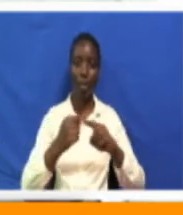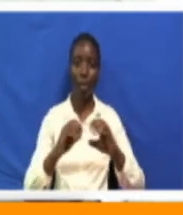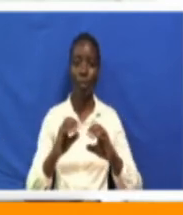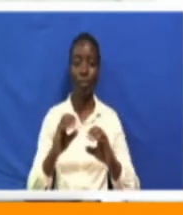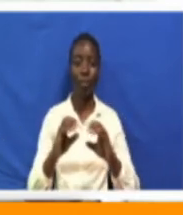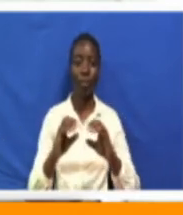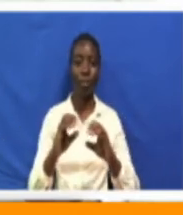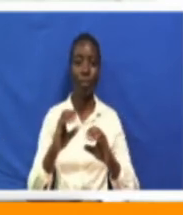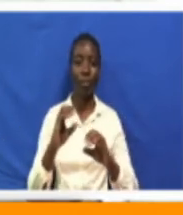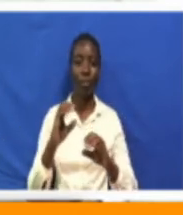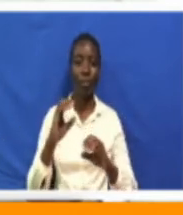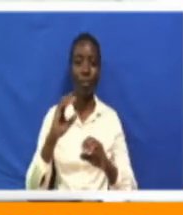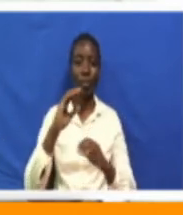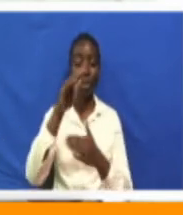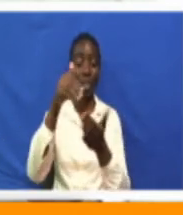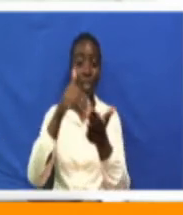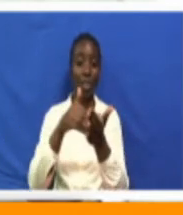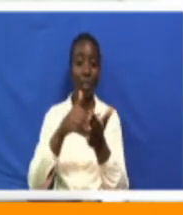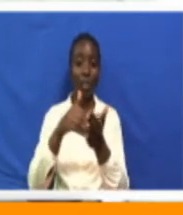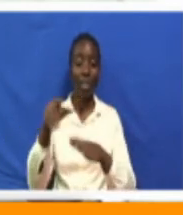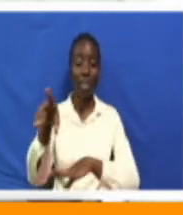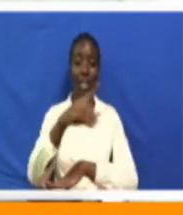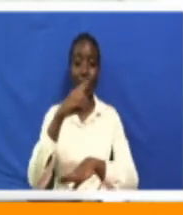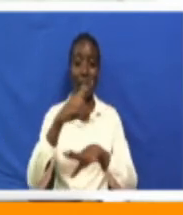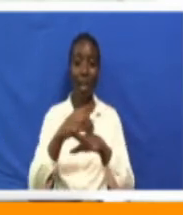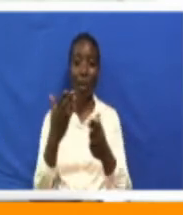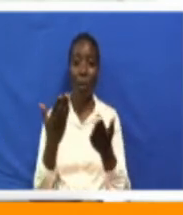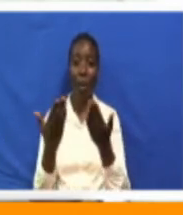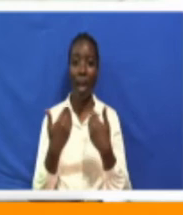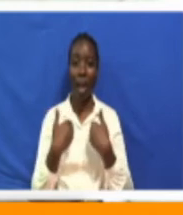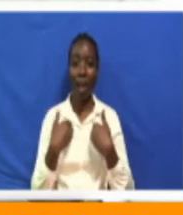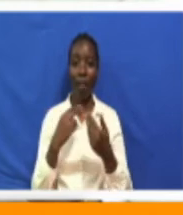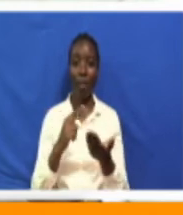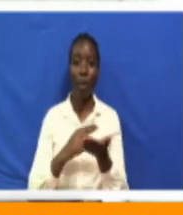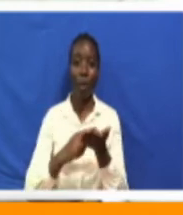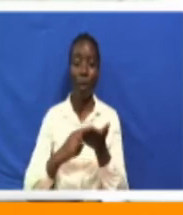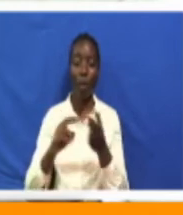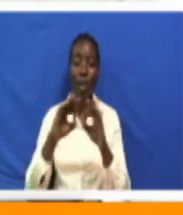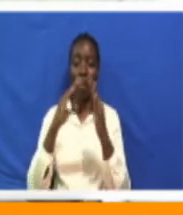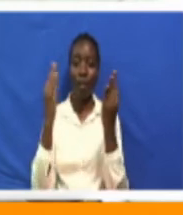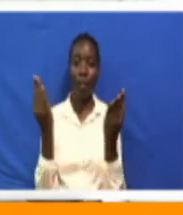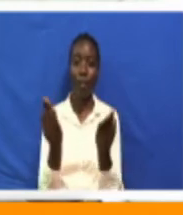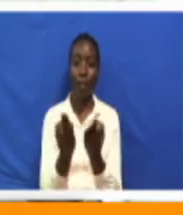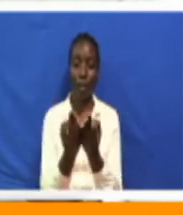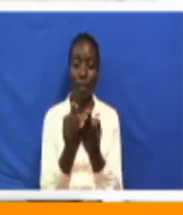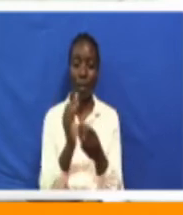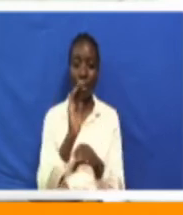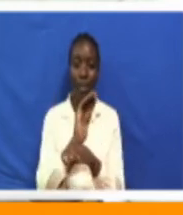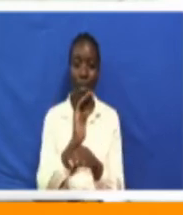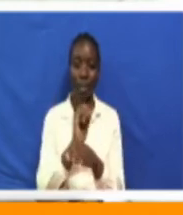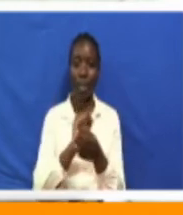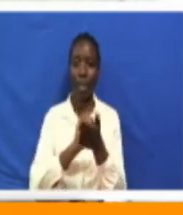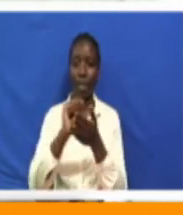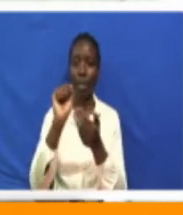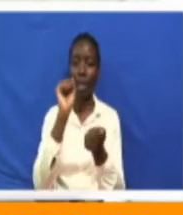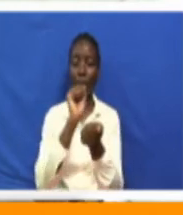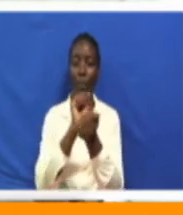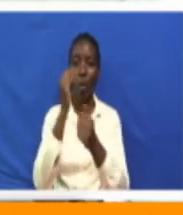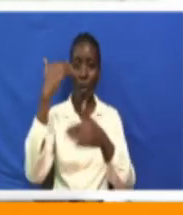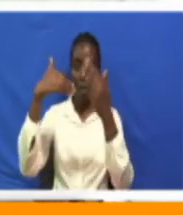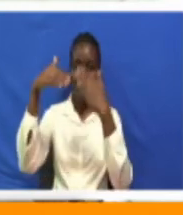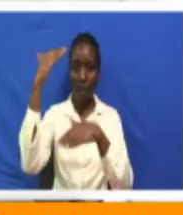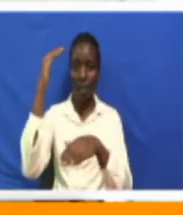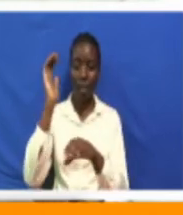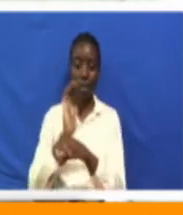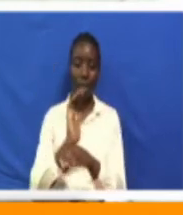ordinary which in campuses Holy Family minor basilica said Paul University